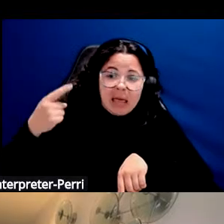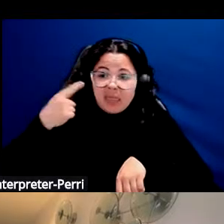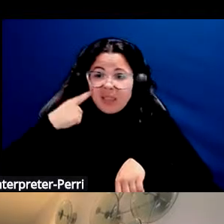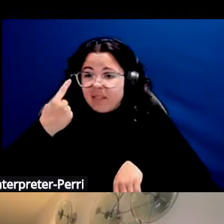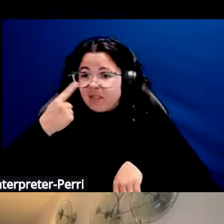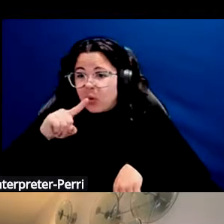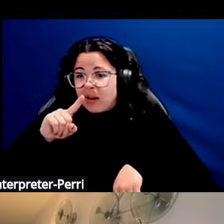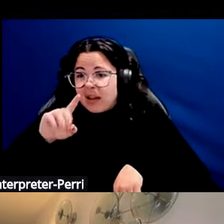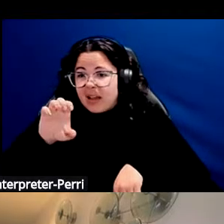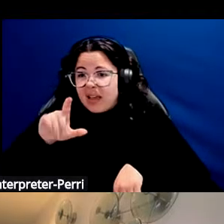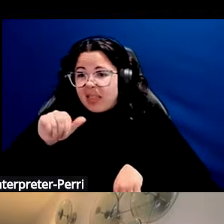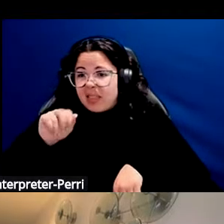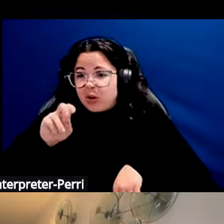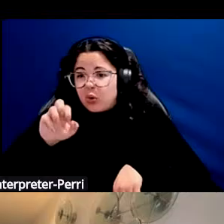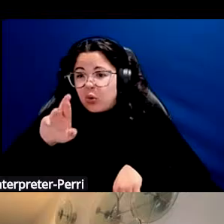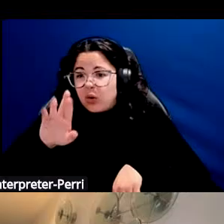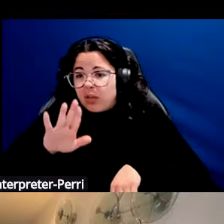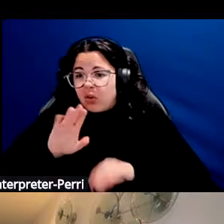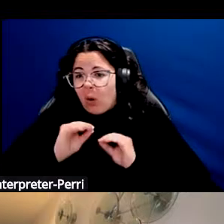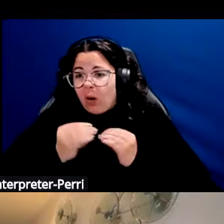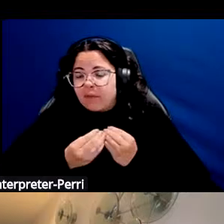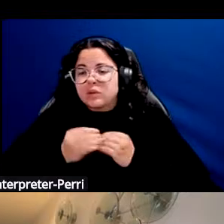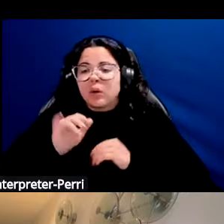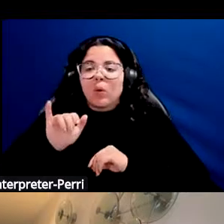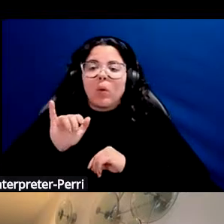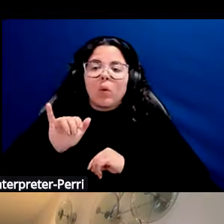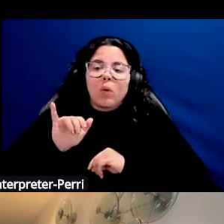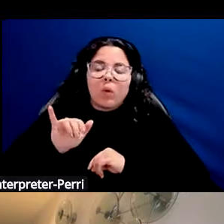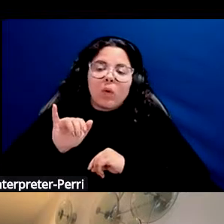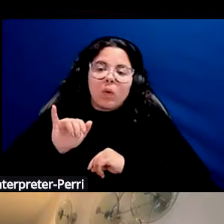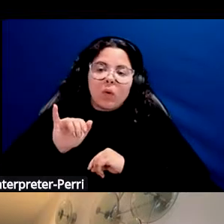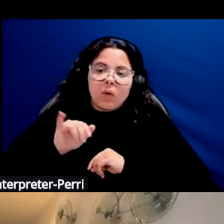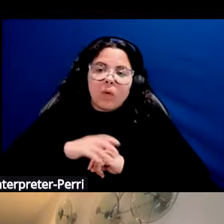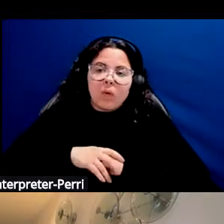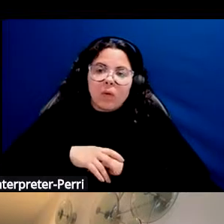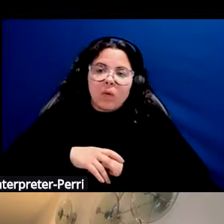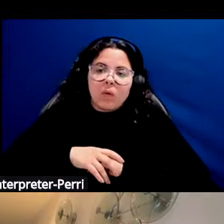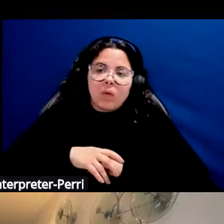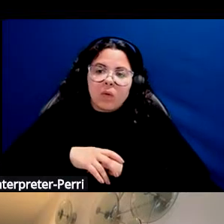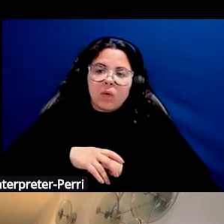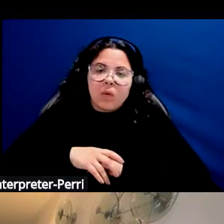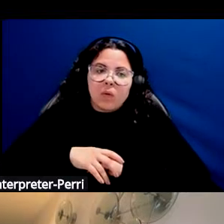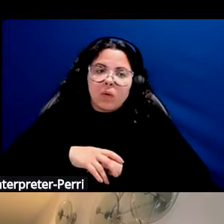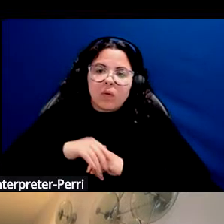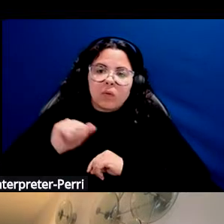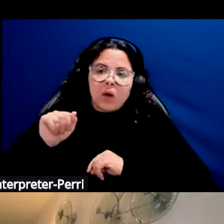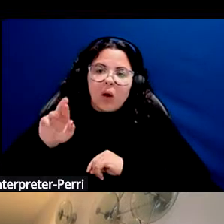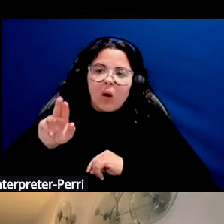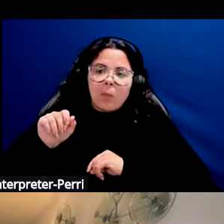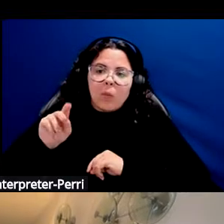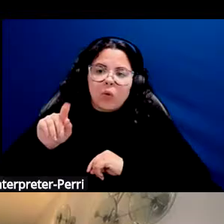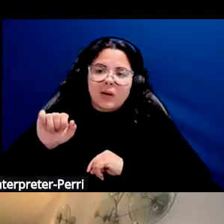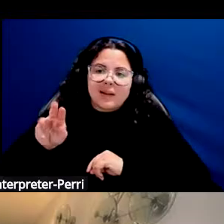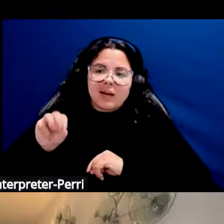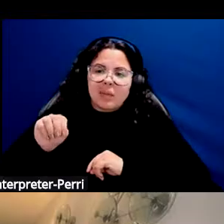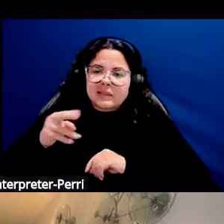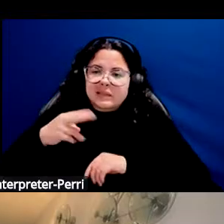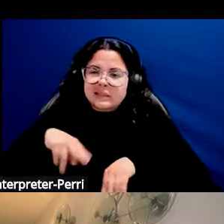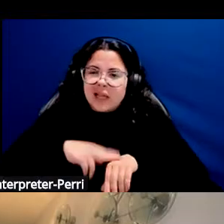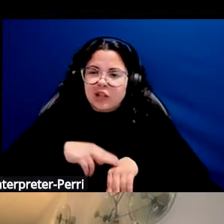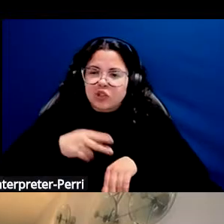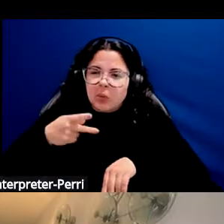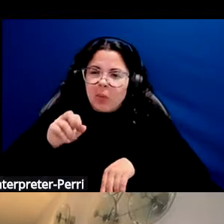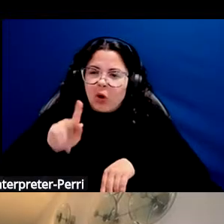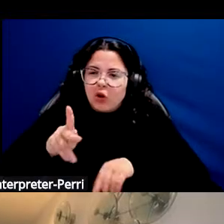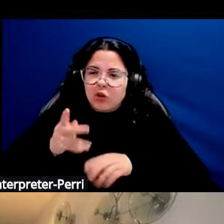Holm Norton's office. Oh, well, yeah, because the Arboretum is National Park Service.